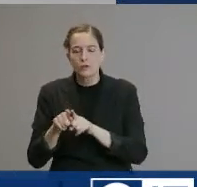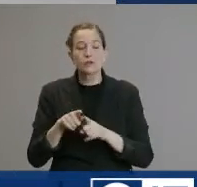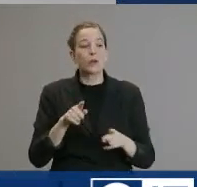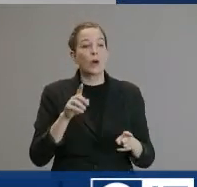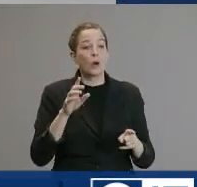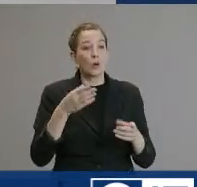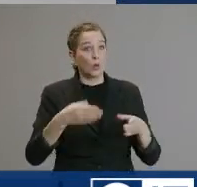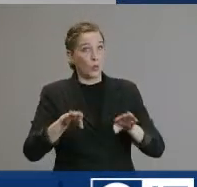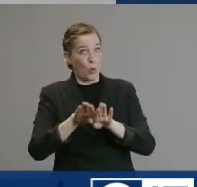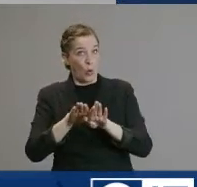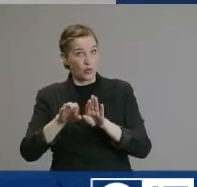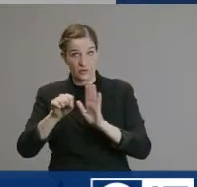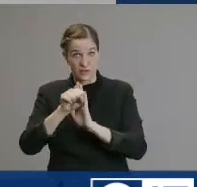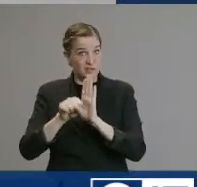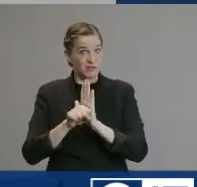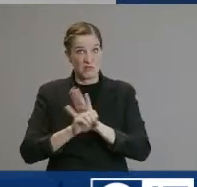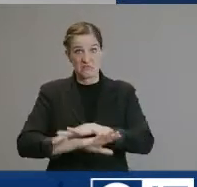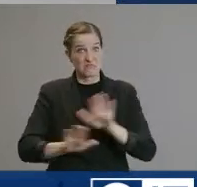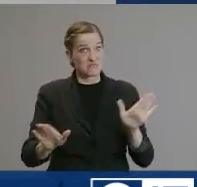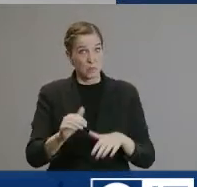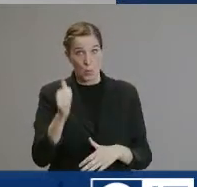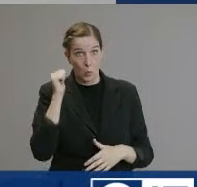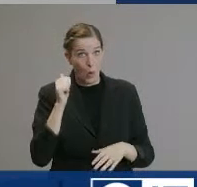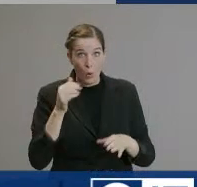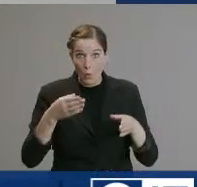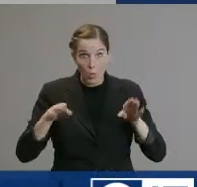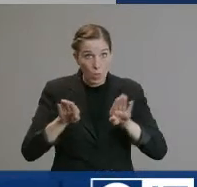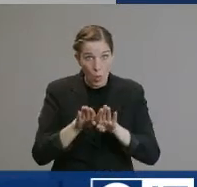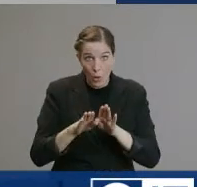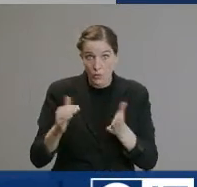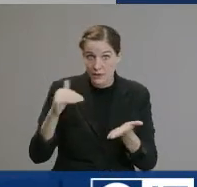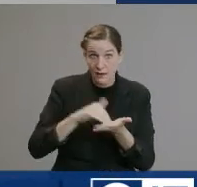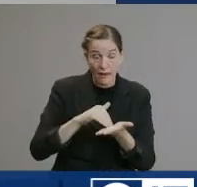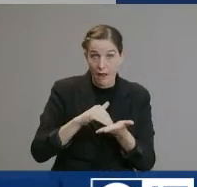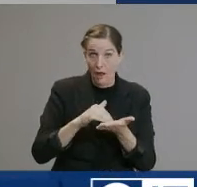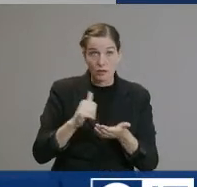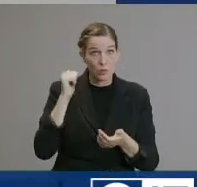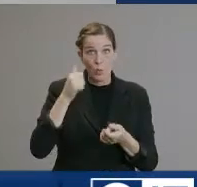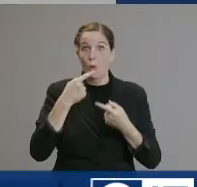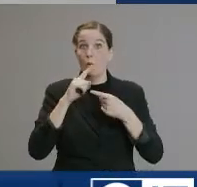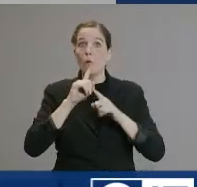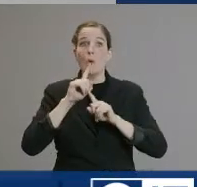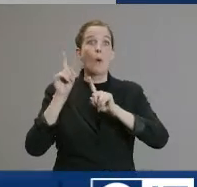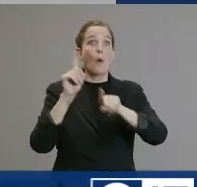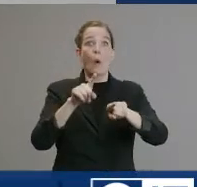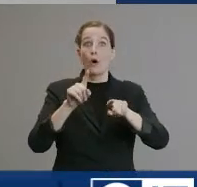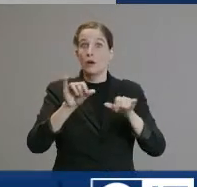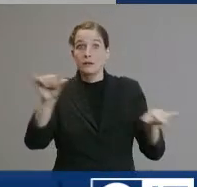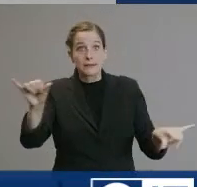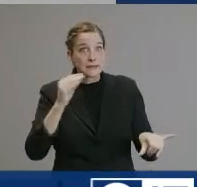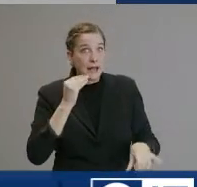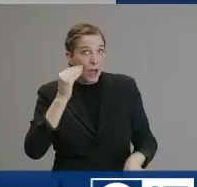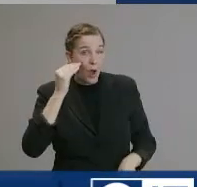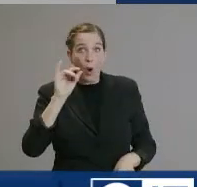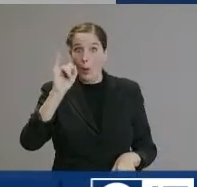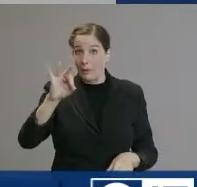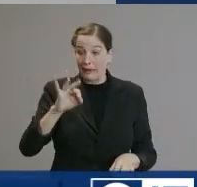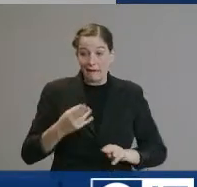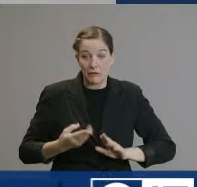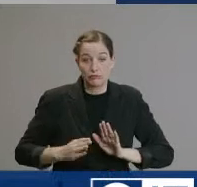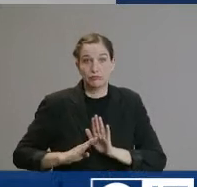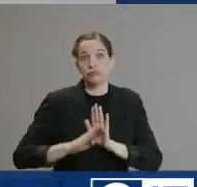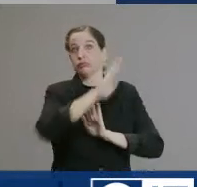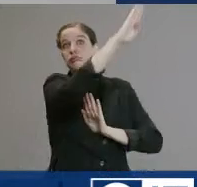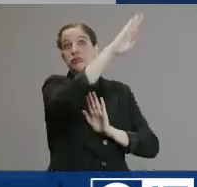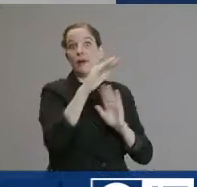do go up and the hospitalizations do go up again? Well, the first question sounds like more of a question for Banner, unless